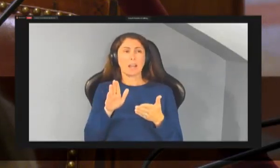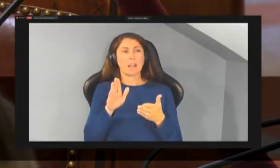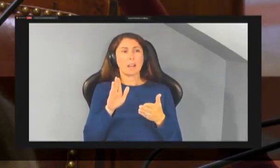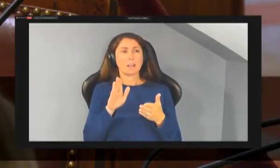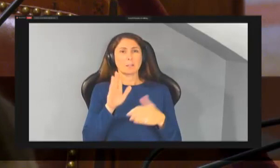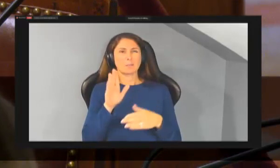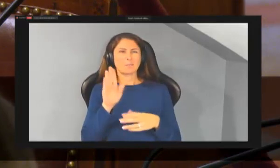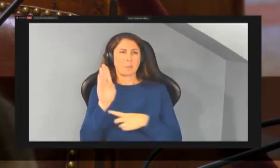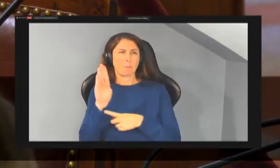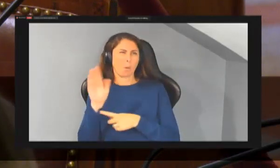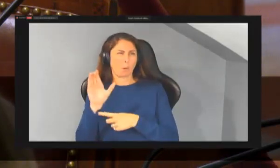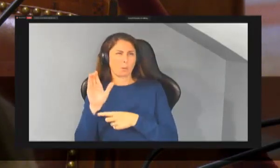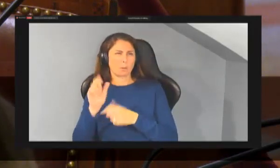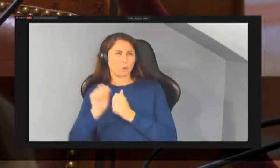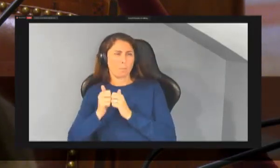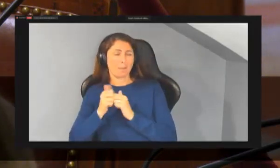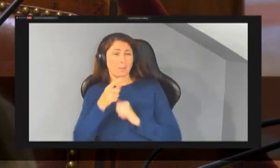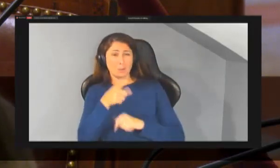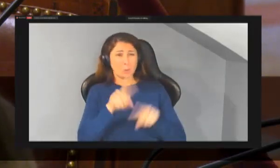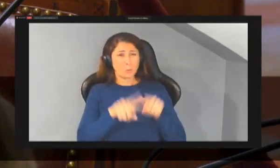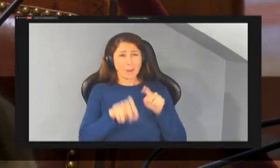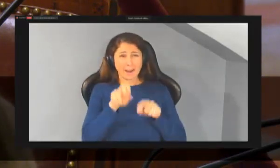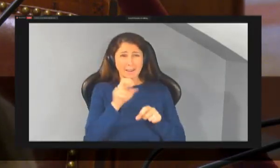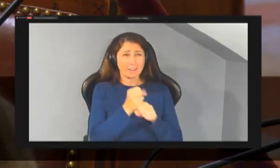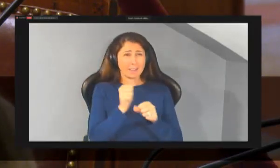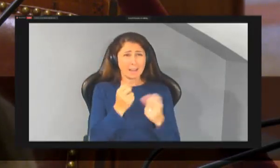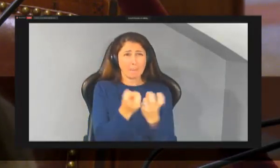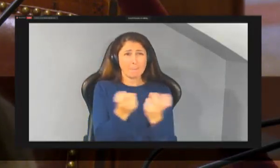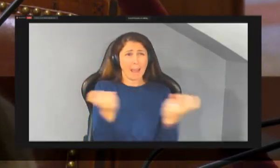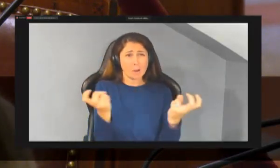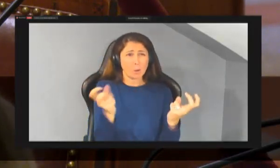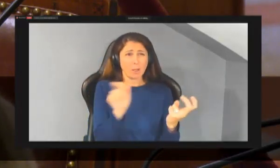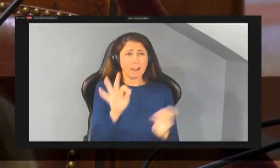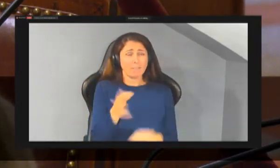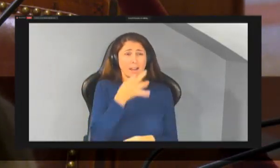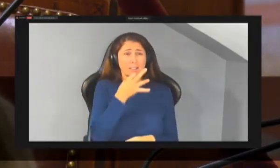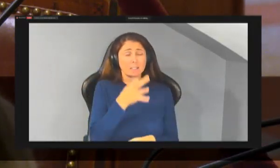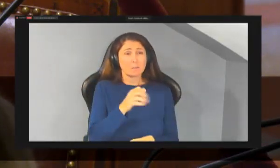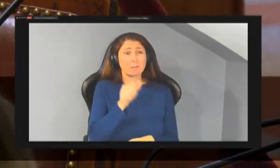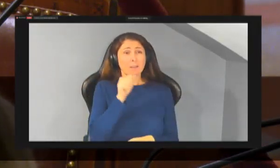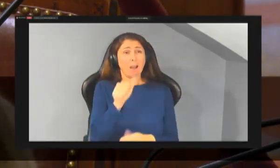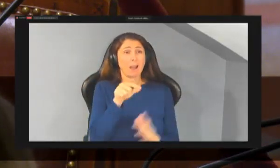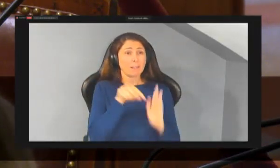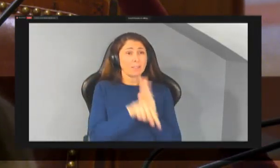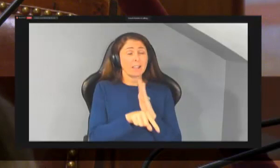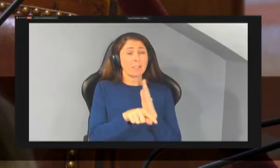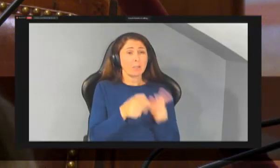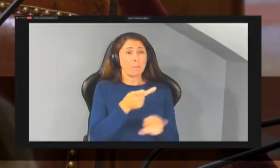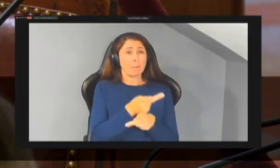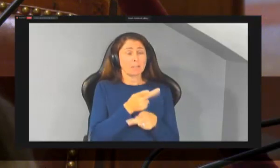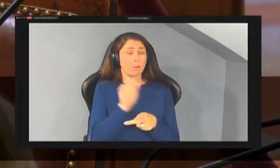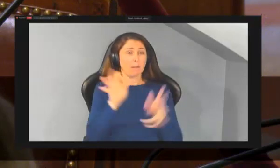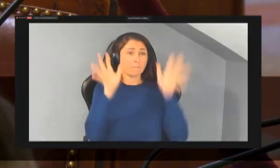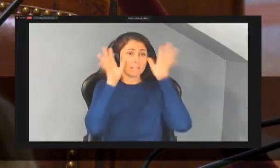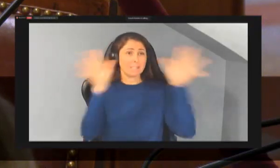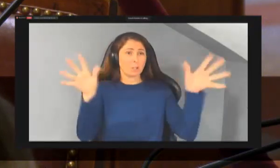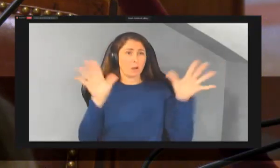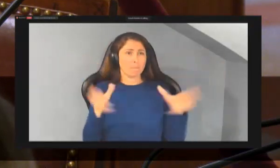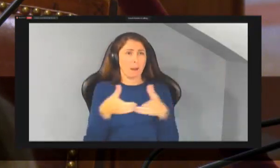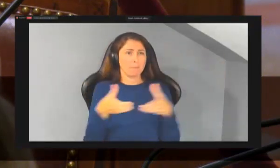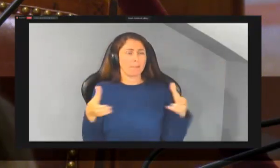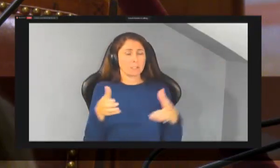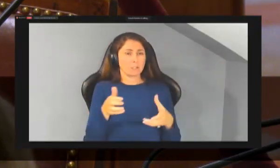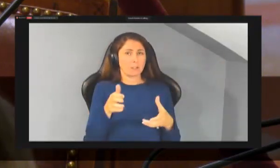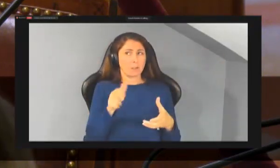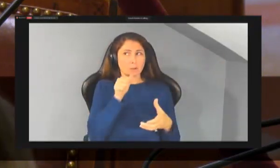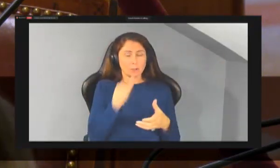even get a panel together of experts in non-lethal management of deer populations. There just aren't